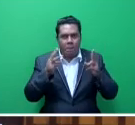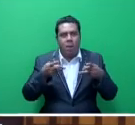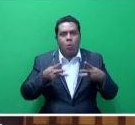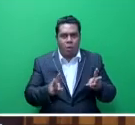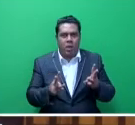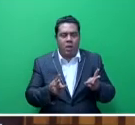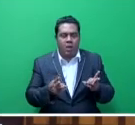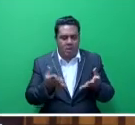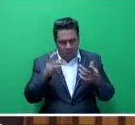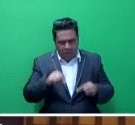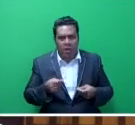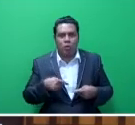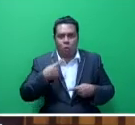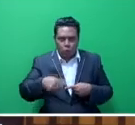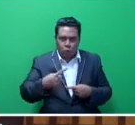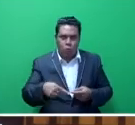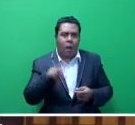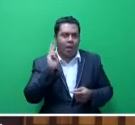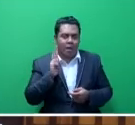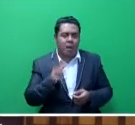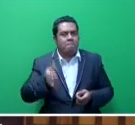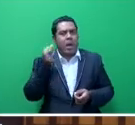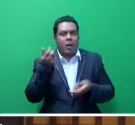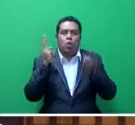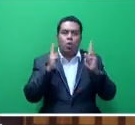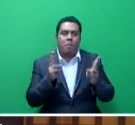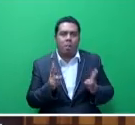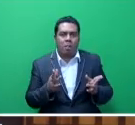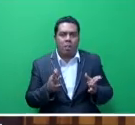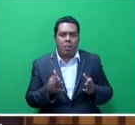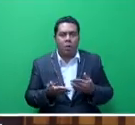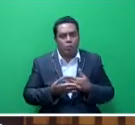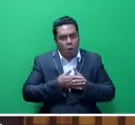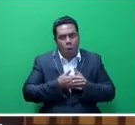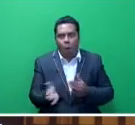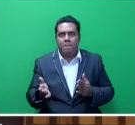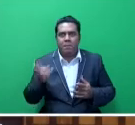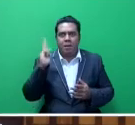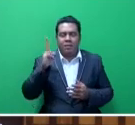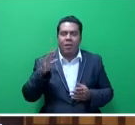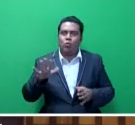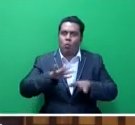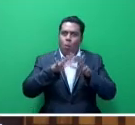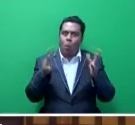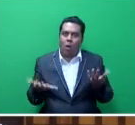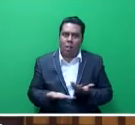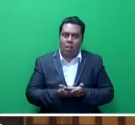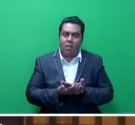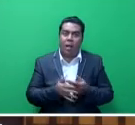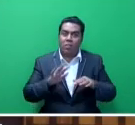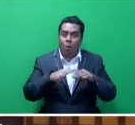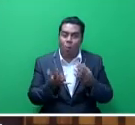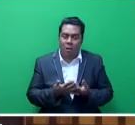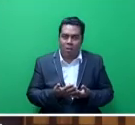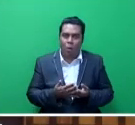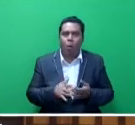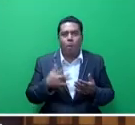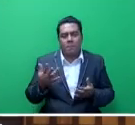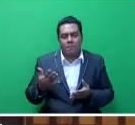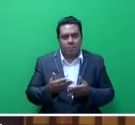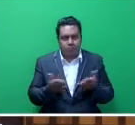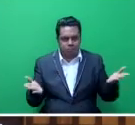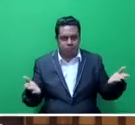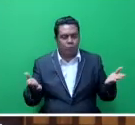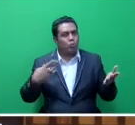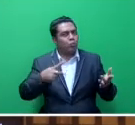at home and secure the chance to reopen to the world and have the world reopen to us. We